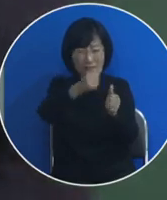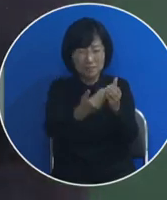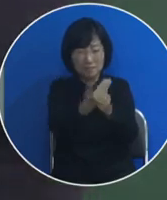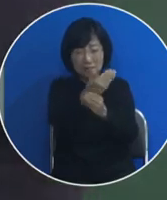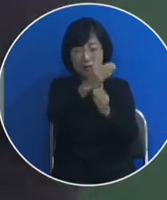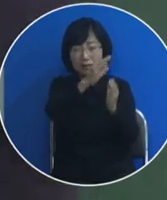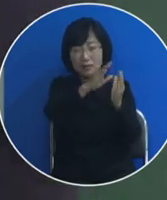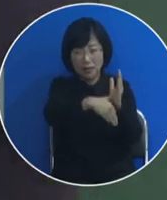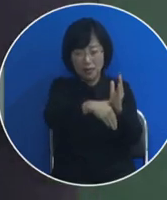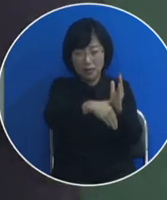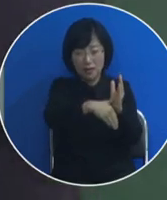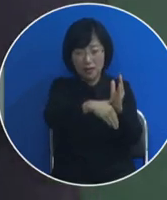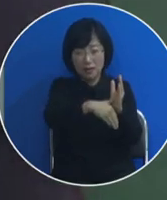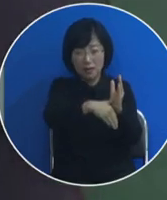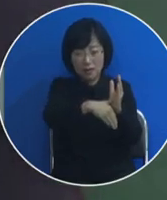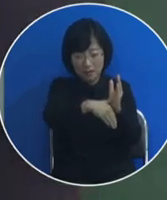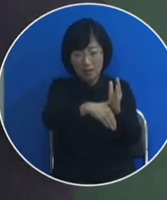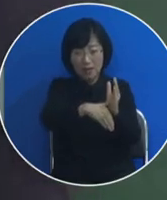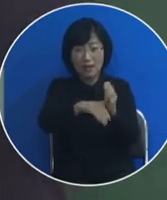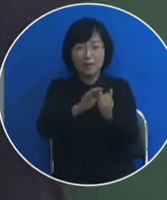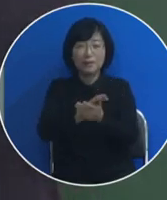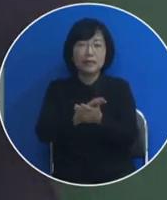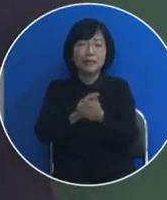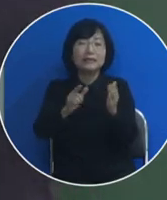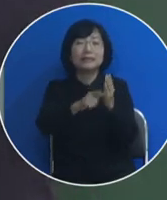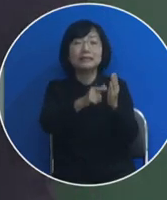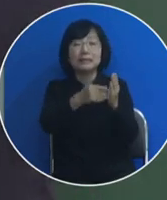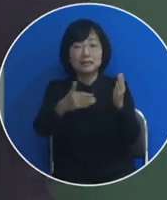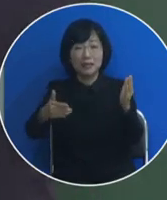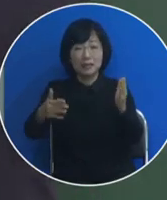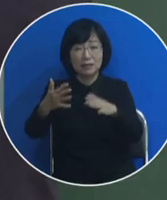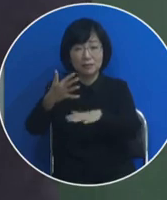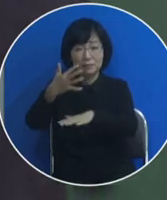spiritual problems as well as important issues, there was an end to that age.